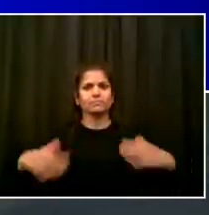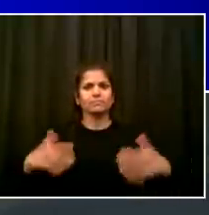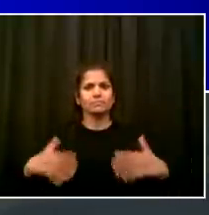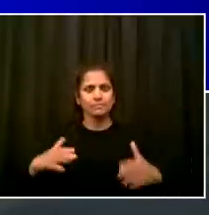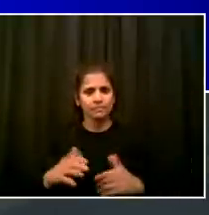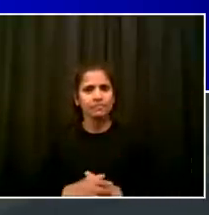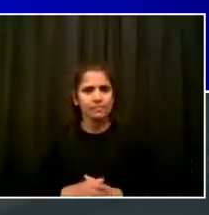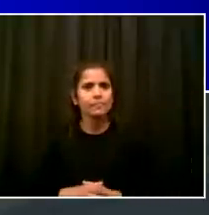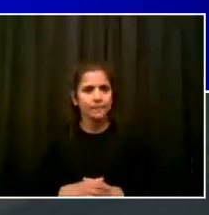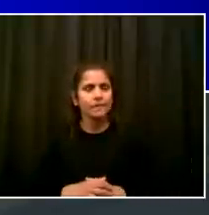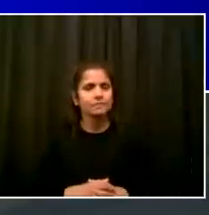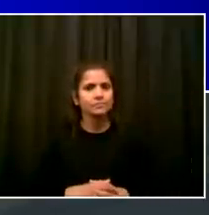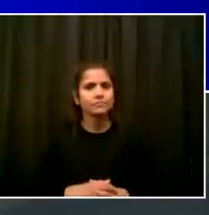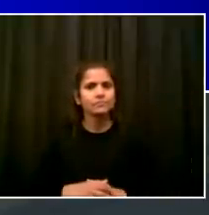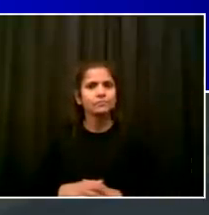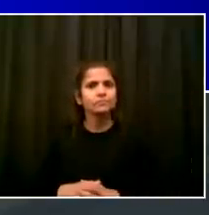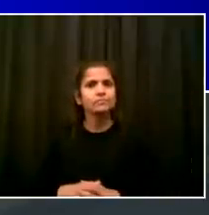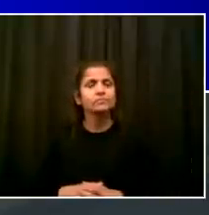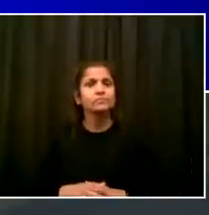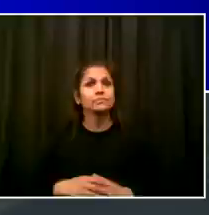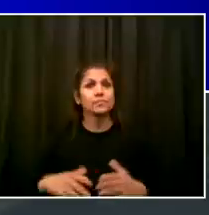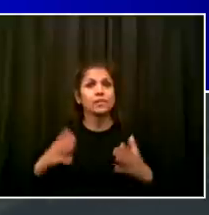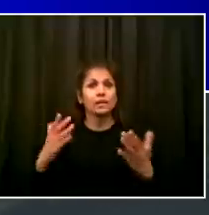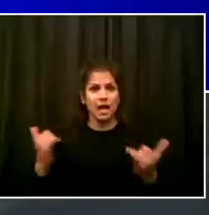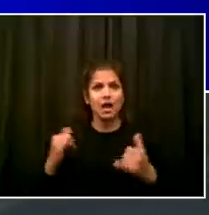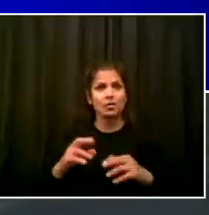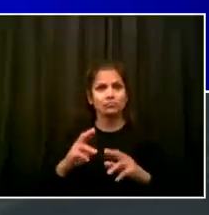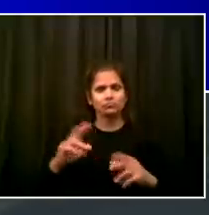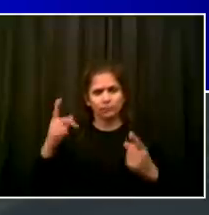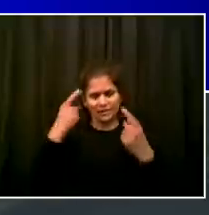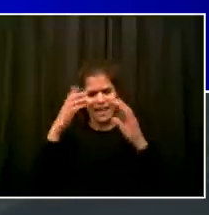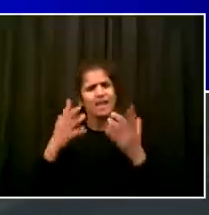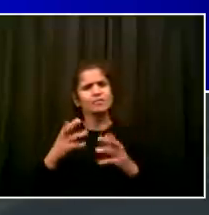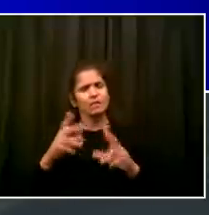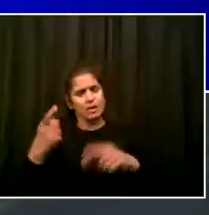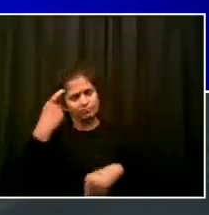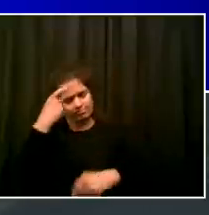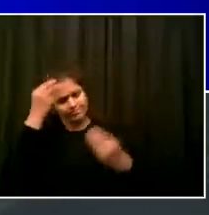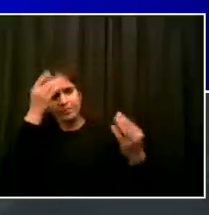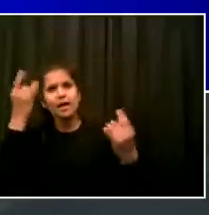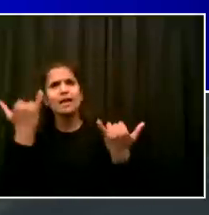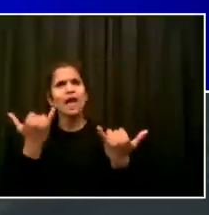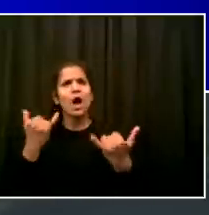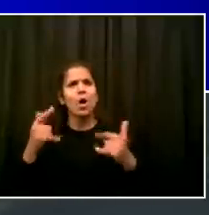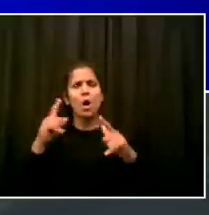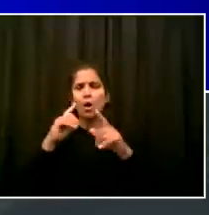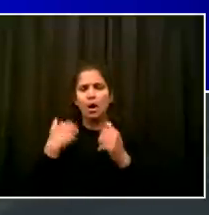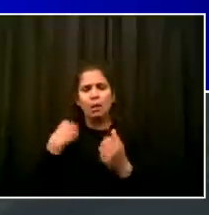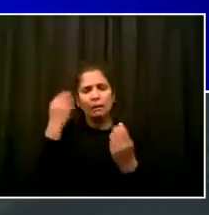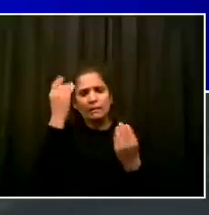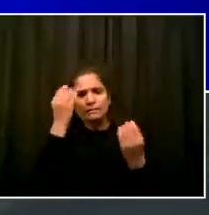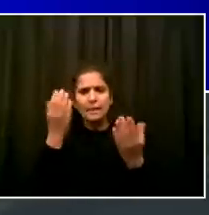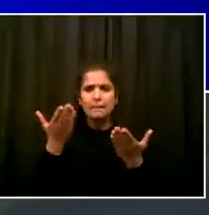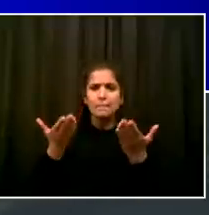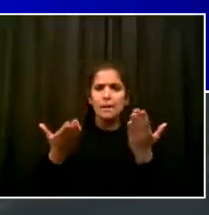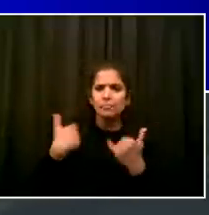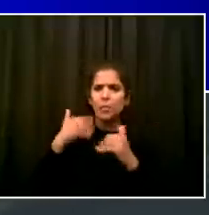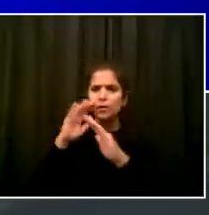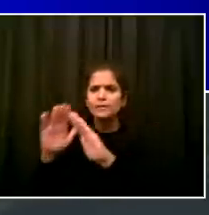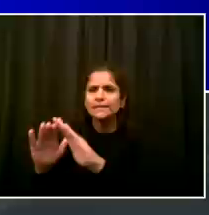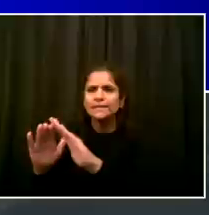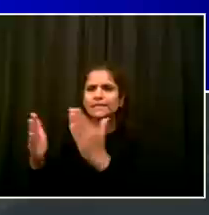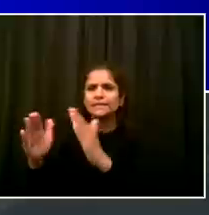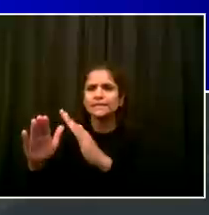What matters more now is staying at a low level and keeping that way. And so we're going to be talking about thresholds now.